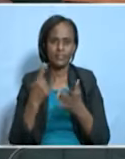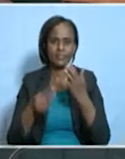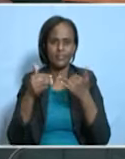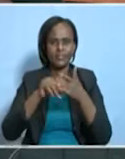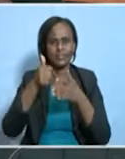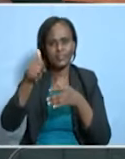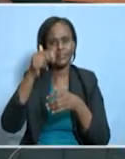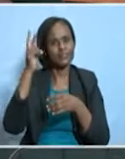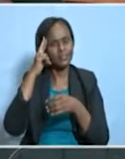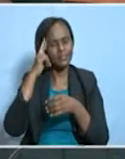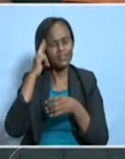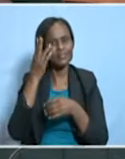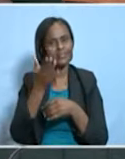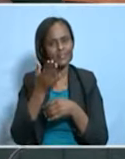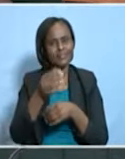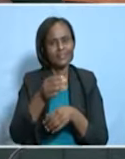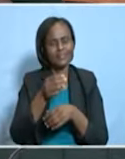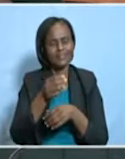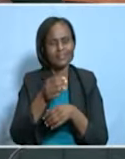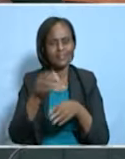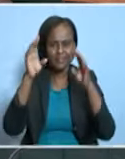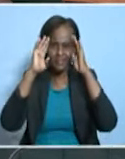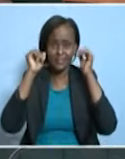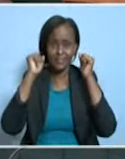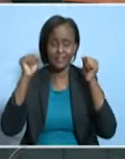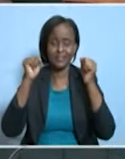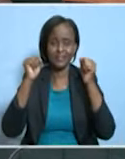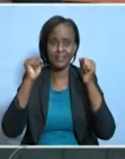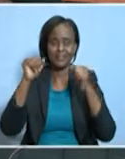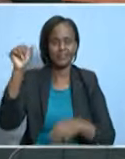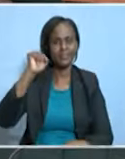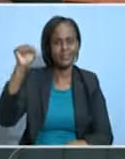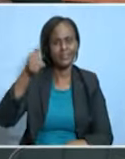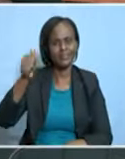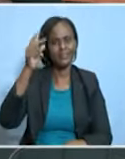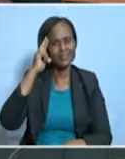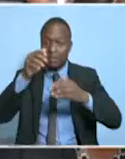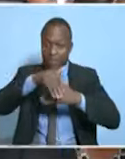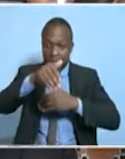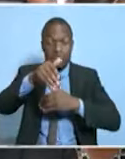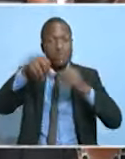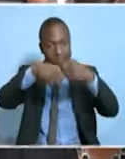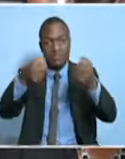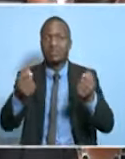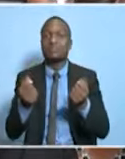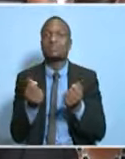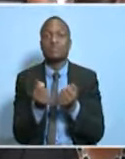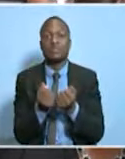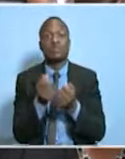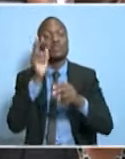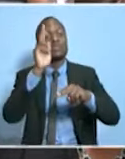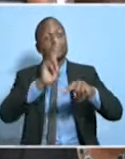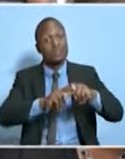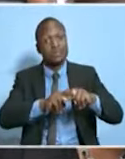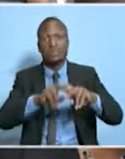urged Zambians to honor the memory of late President Michael Sata with dignity and respect. Mrs. Nalumango says the new